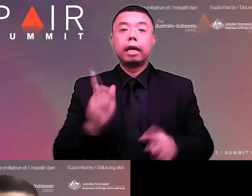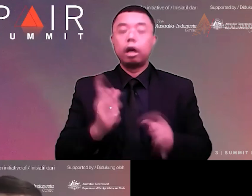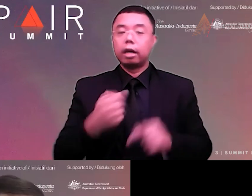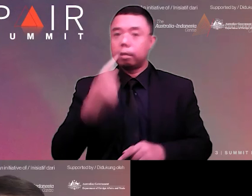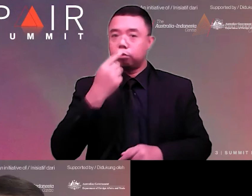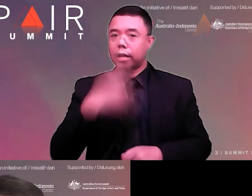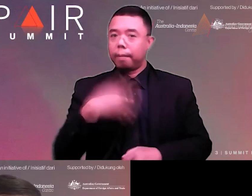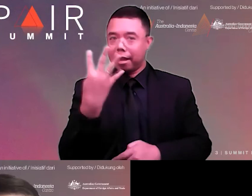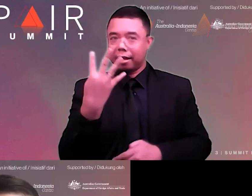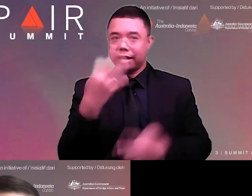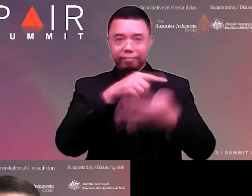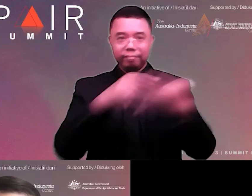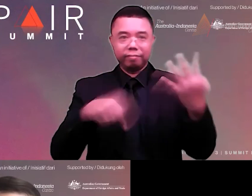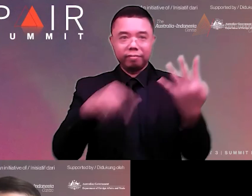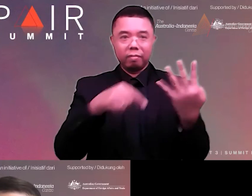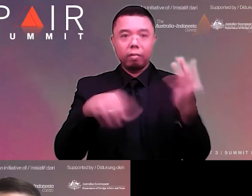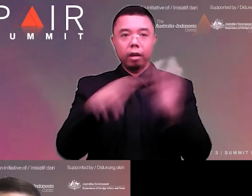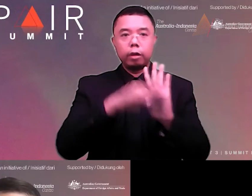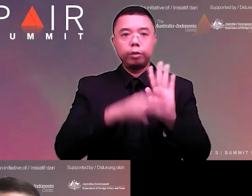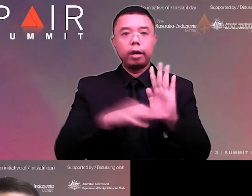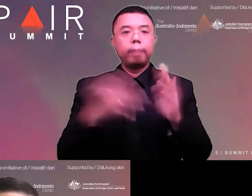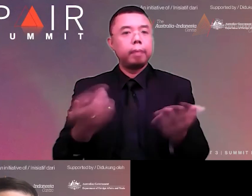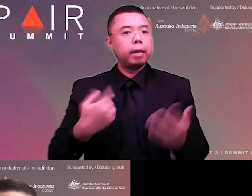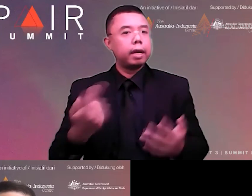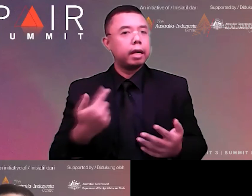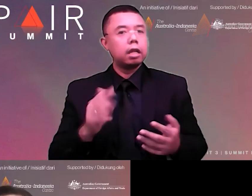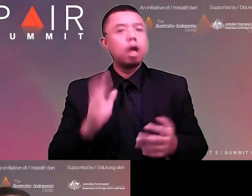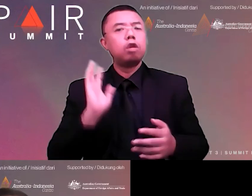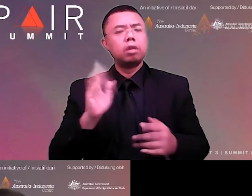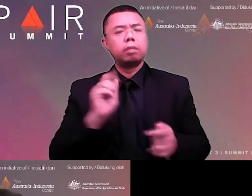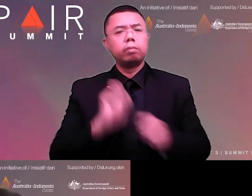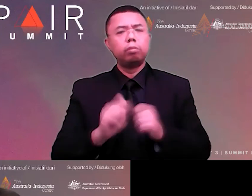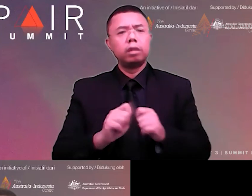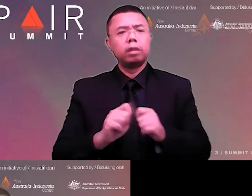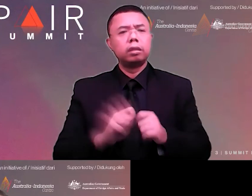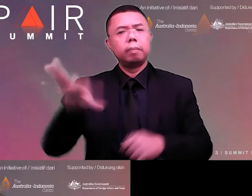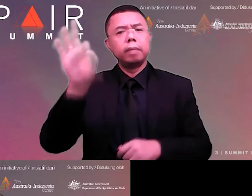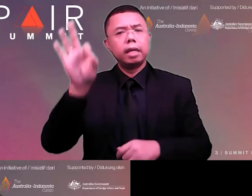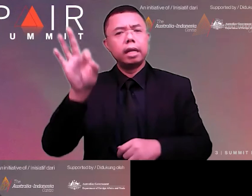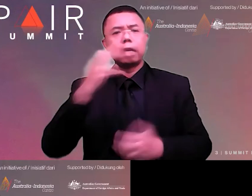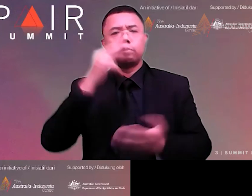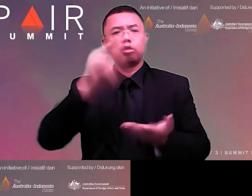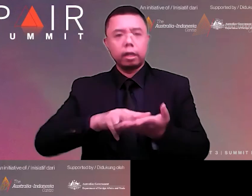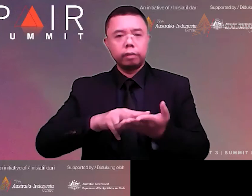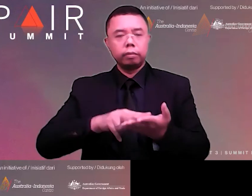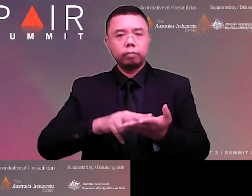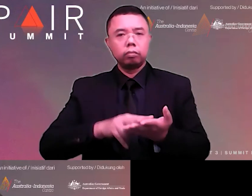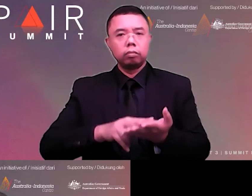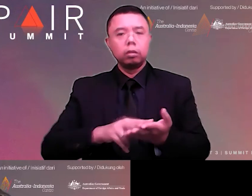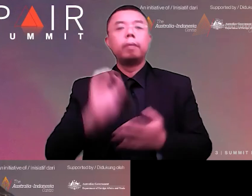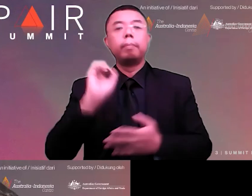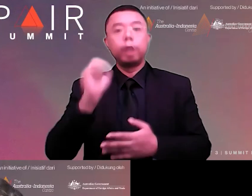choices across that? And in the next slide, we show a range of scenarios